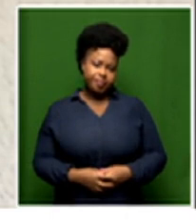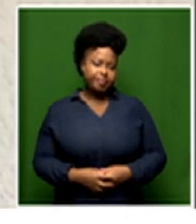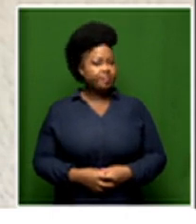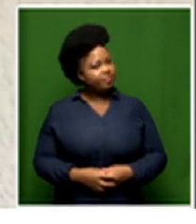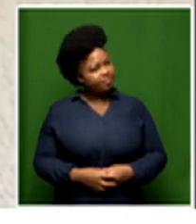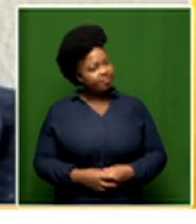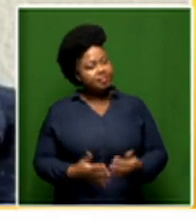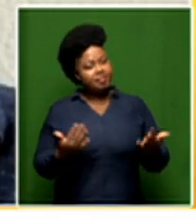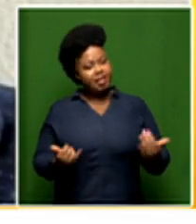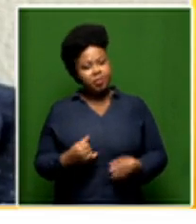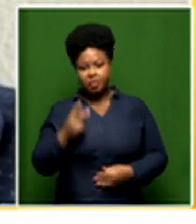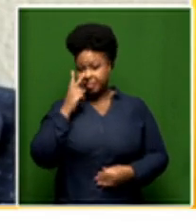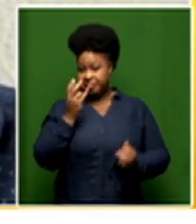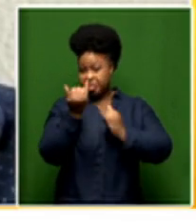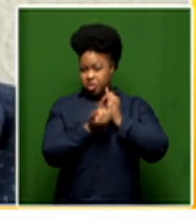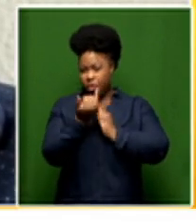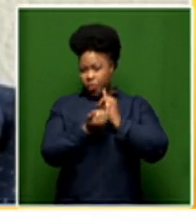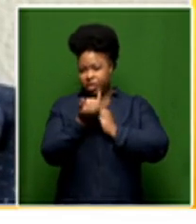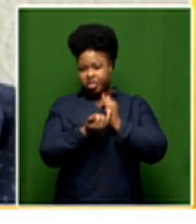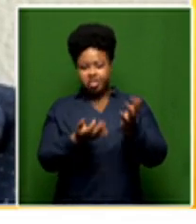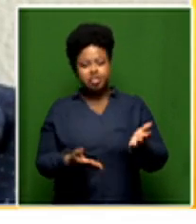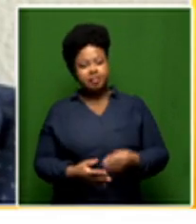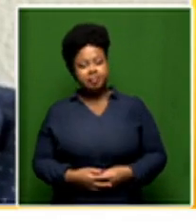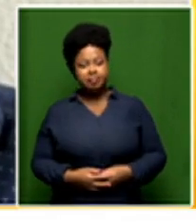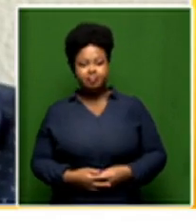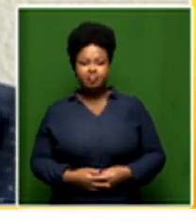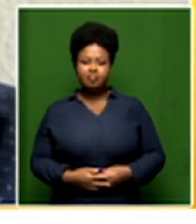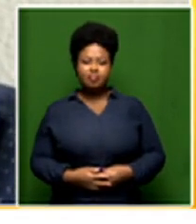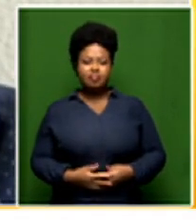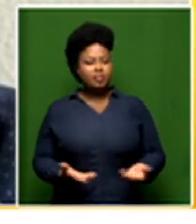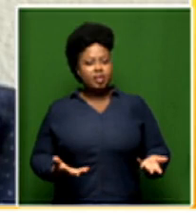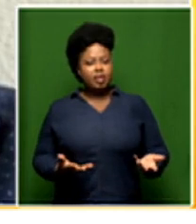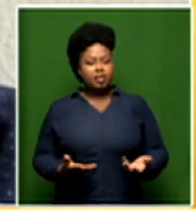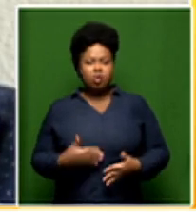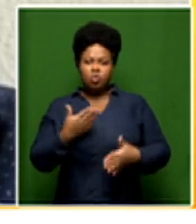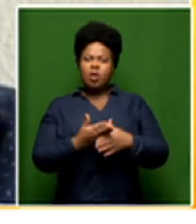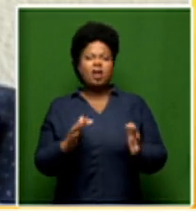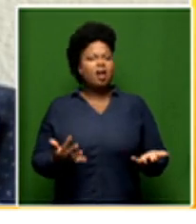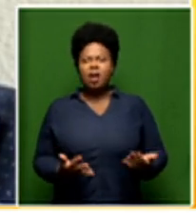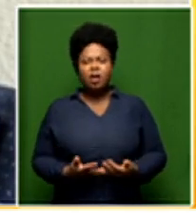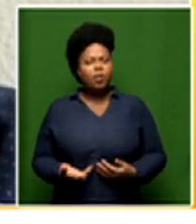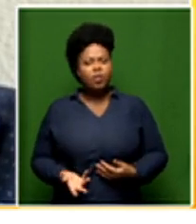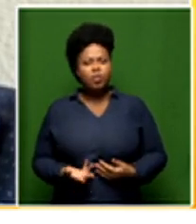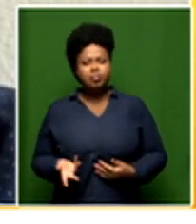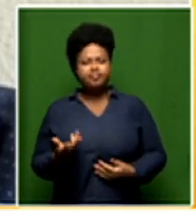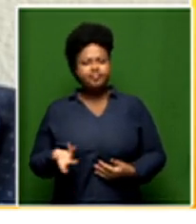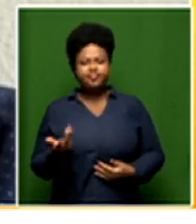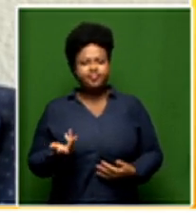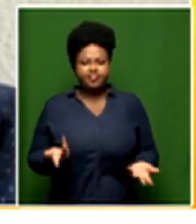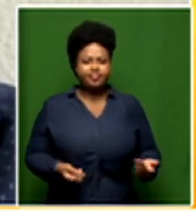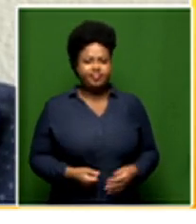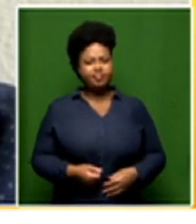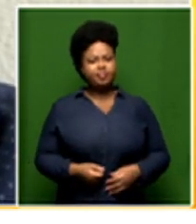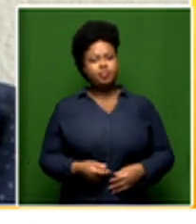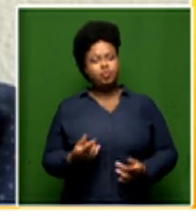So just looking at this competition, Bethuel, how does it actually work? And you know, how